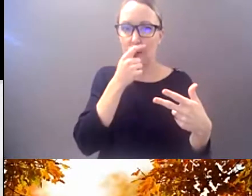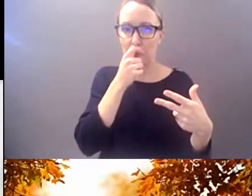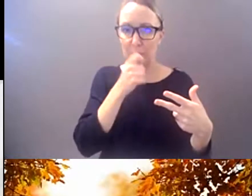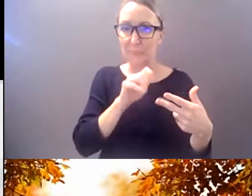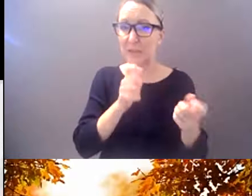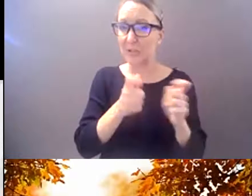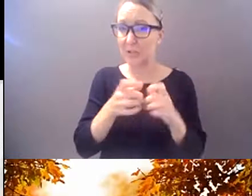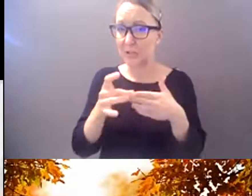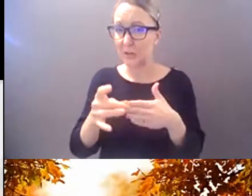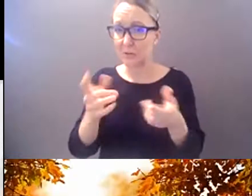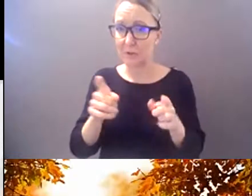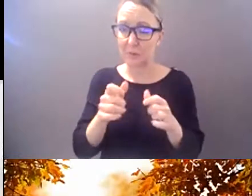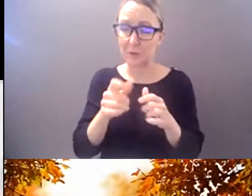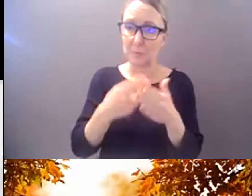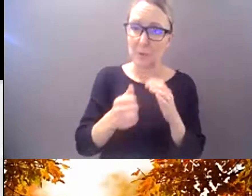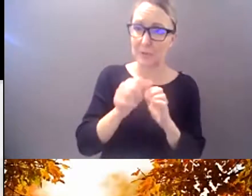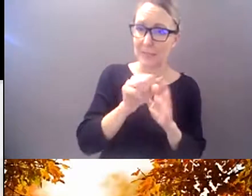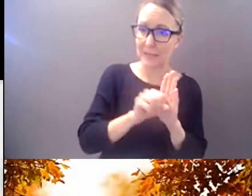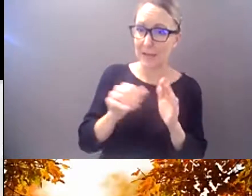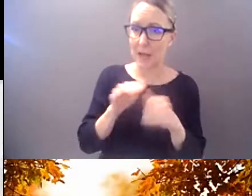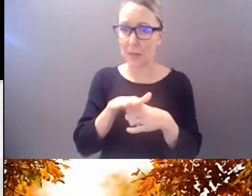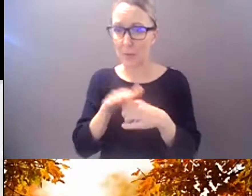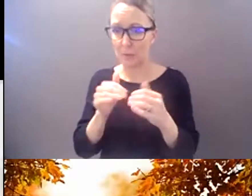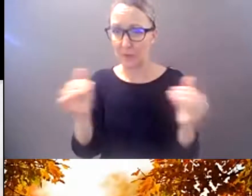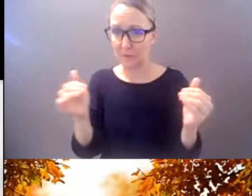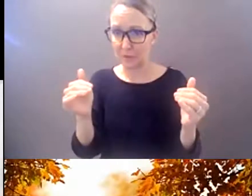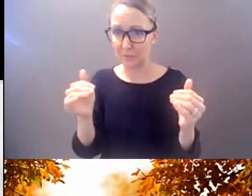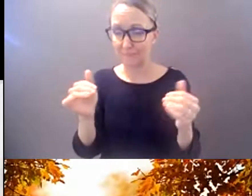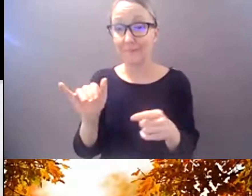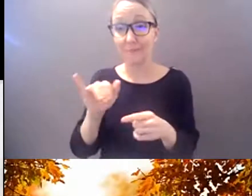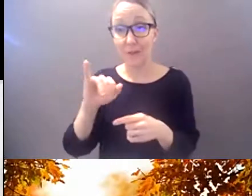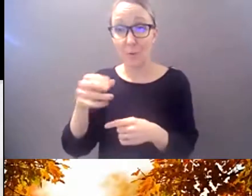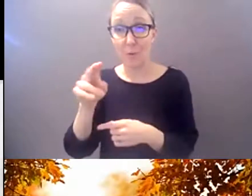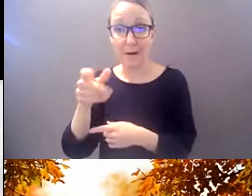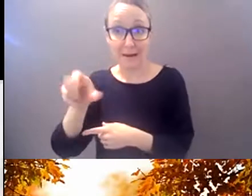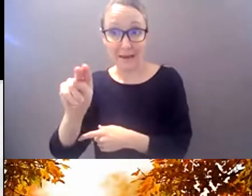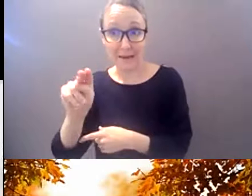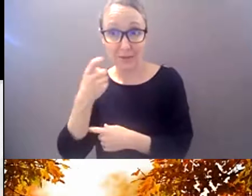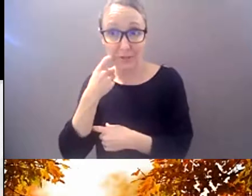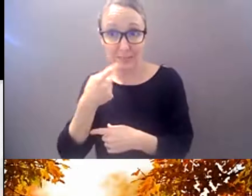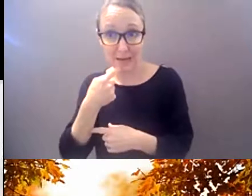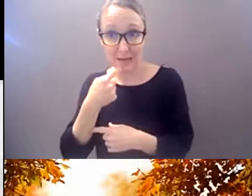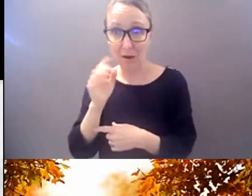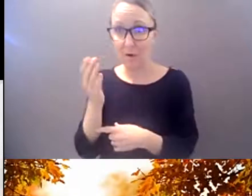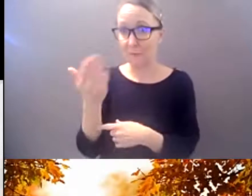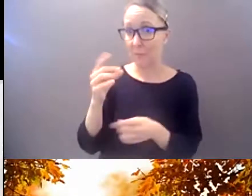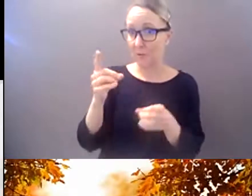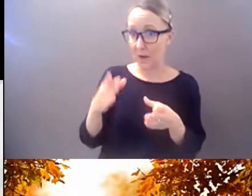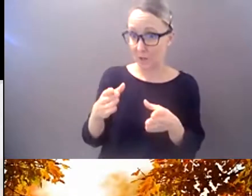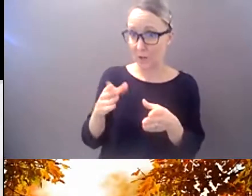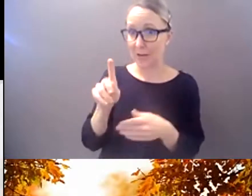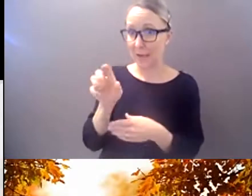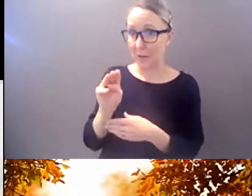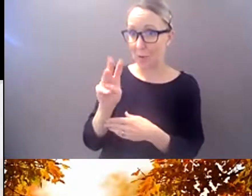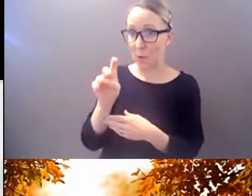and local levels. As Joaquin had mentioned, our former director, Kim McCoy-Wade, has been appointed